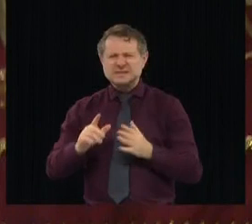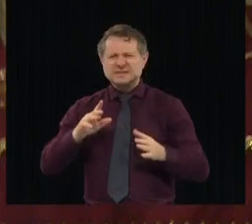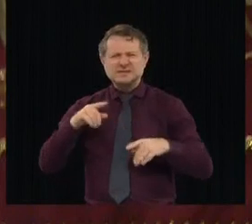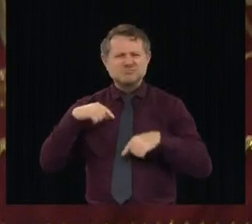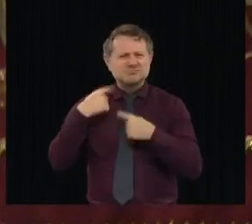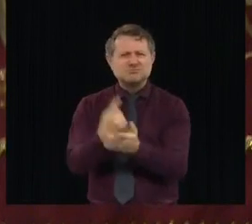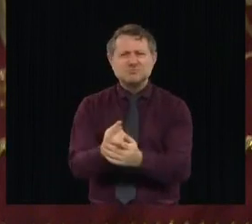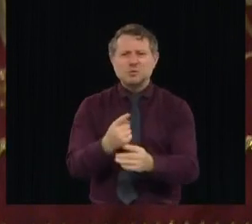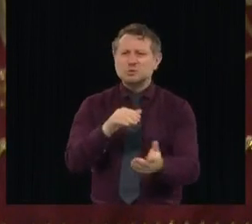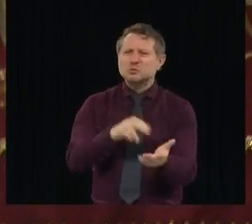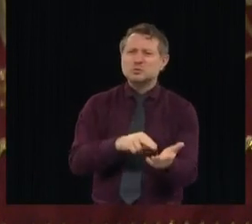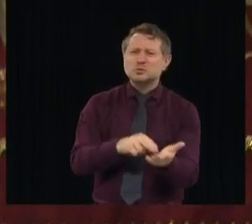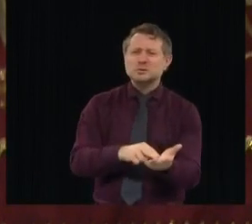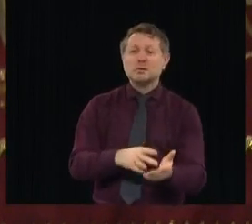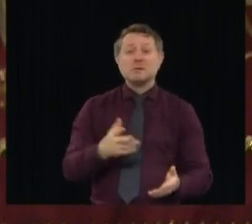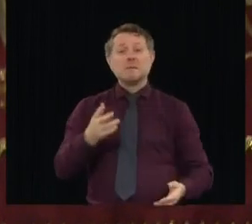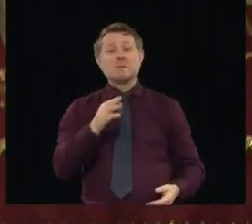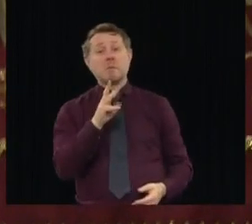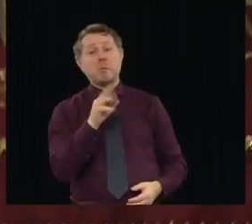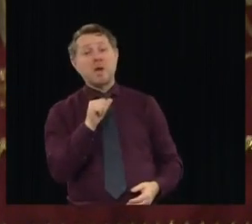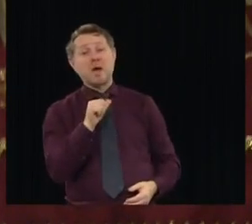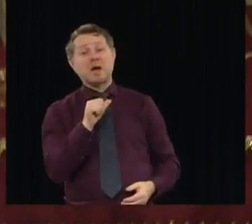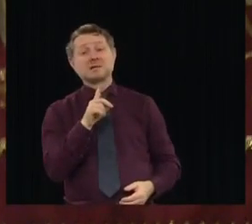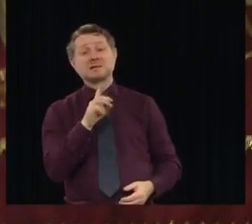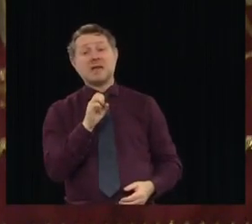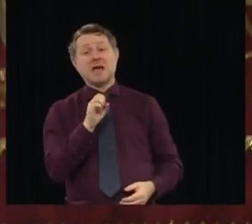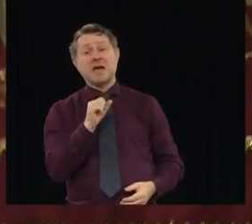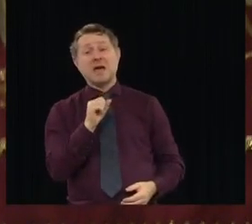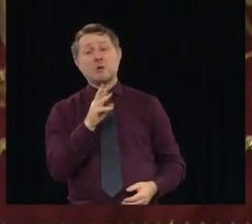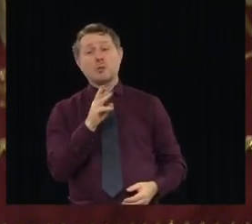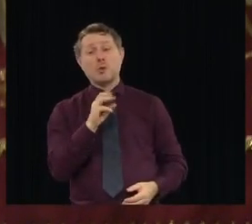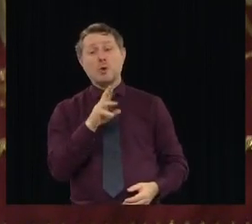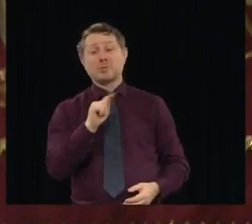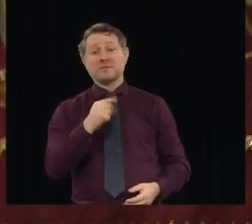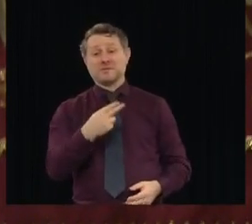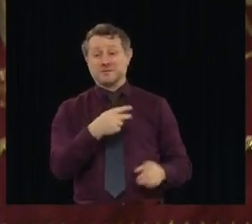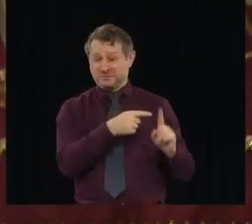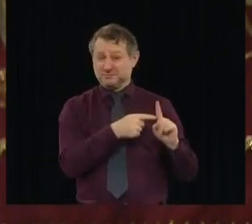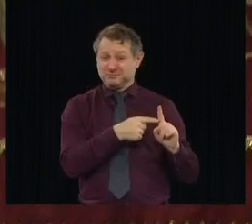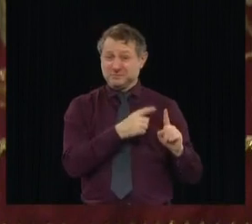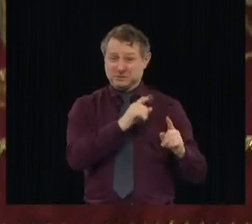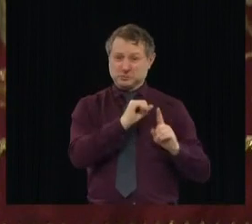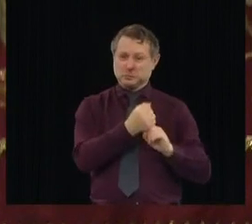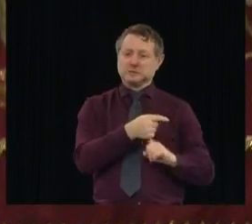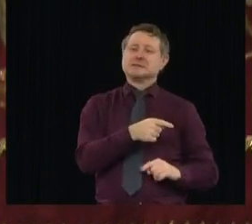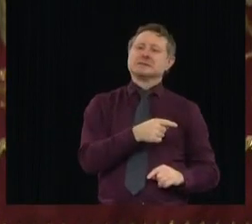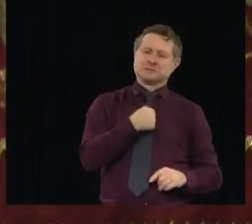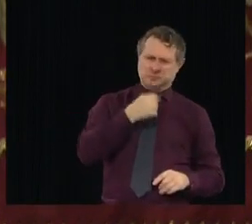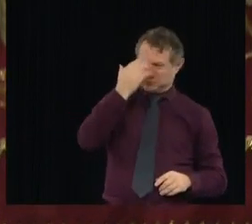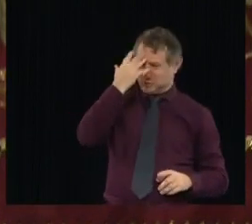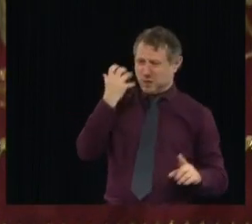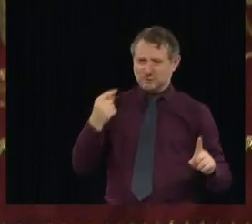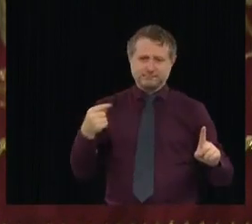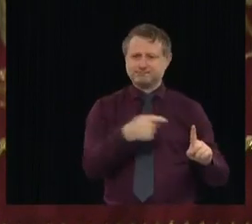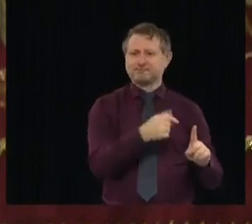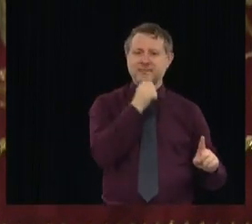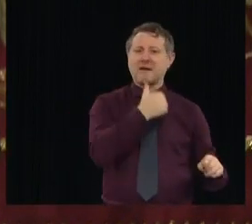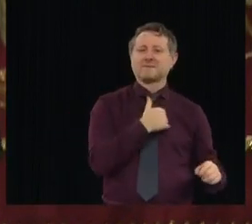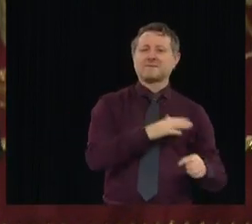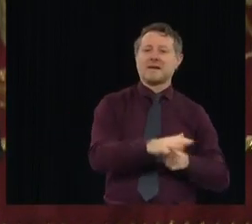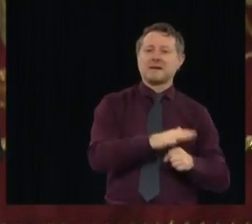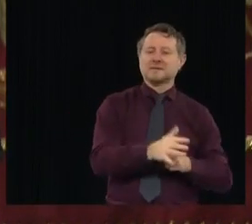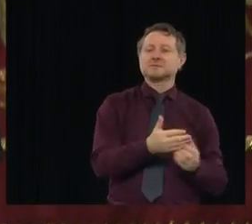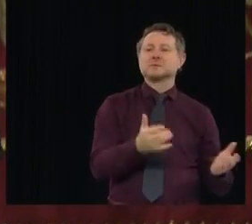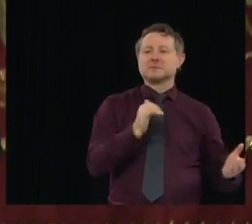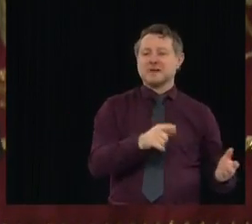Wadsworth situation, yes, we understand everyone would like to use Wadsworth. They can't. There's not the capacity for that, which is why they're going to have to go to the drive-throughs and why they're going to have to, if they